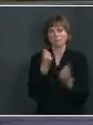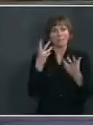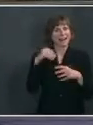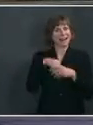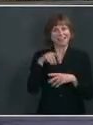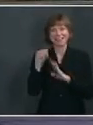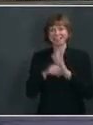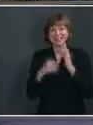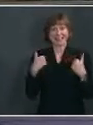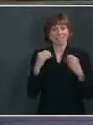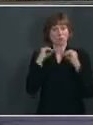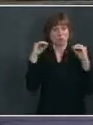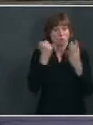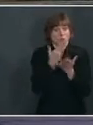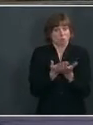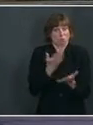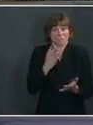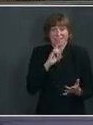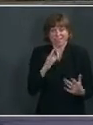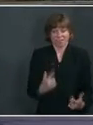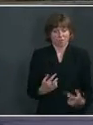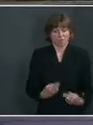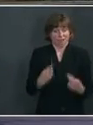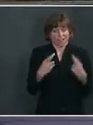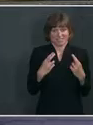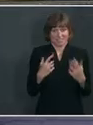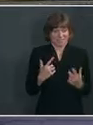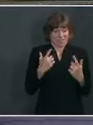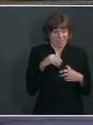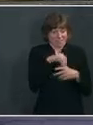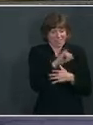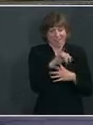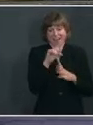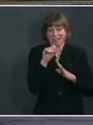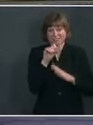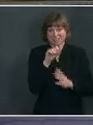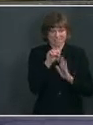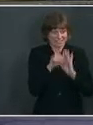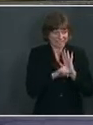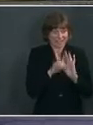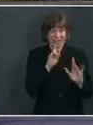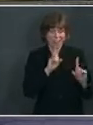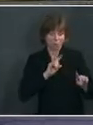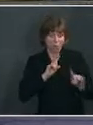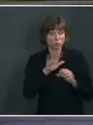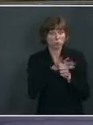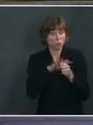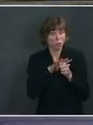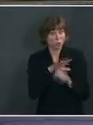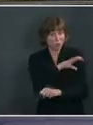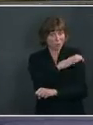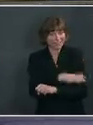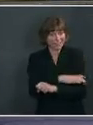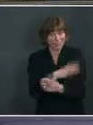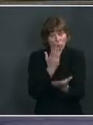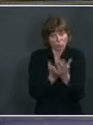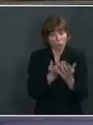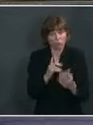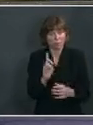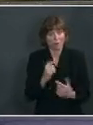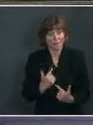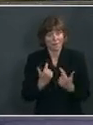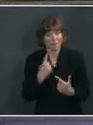they're residents of those states in order to go to their local clinics mm-hmm. and prove residency to get the vaccine. So how are